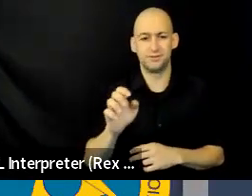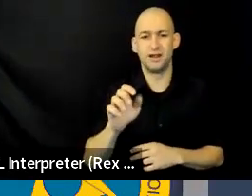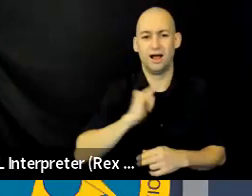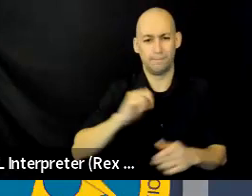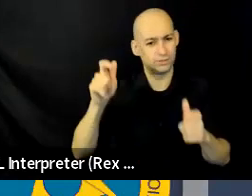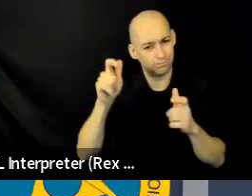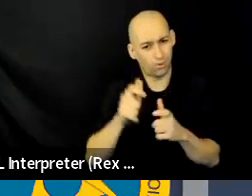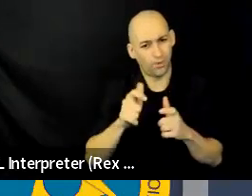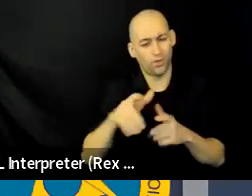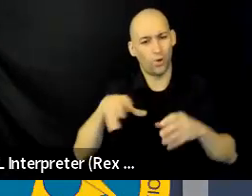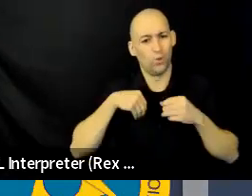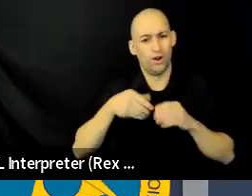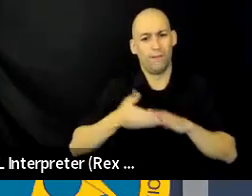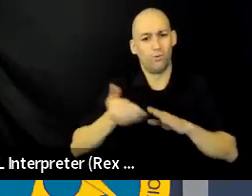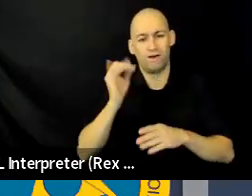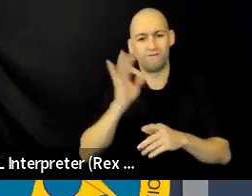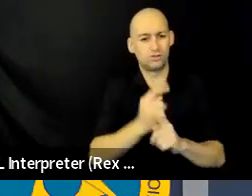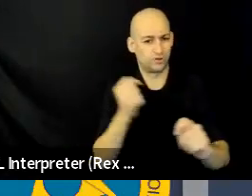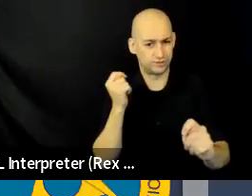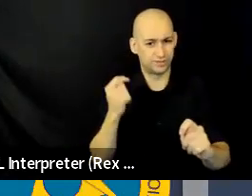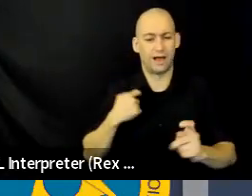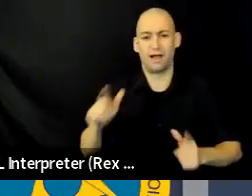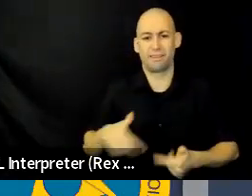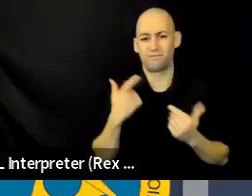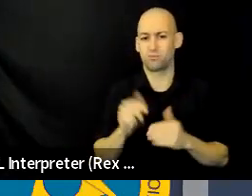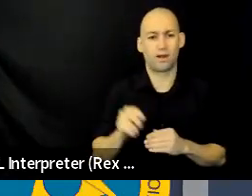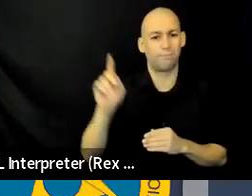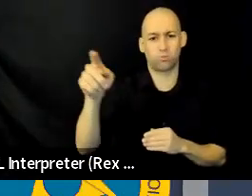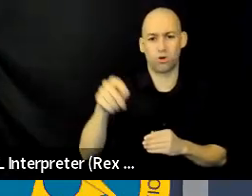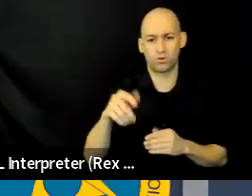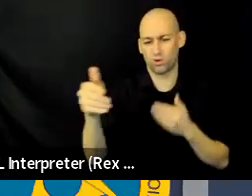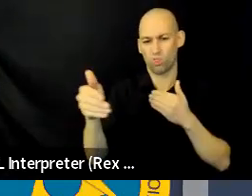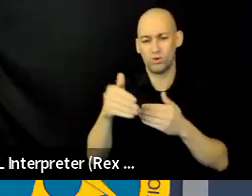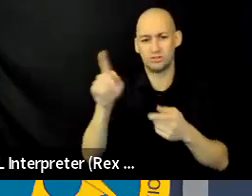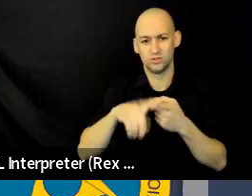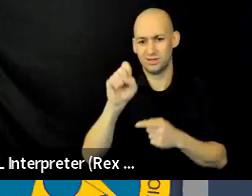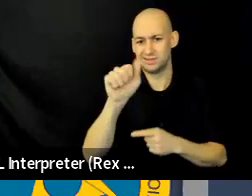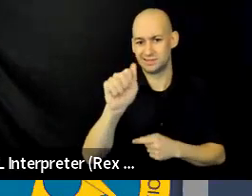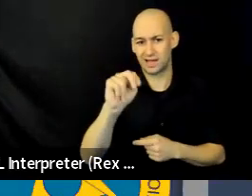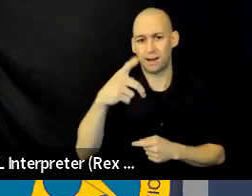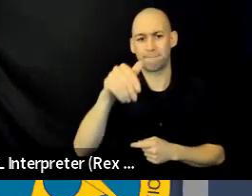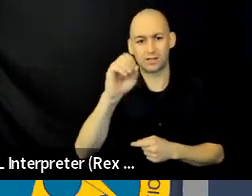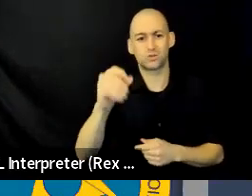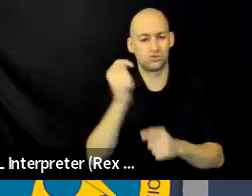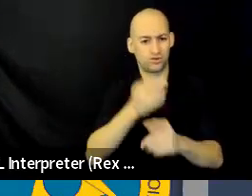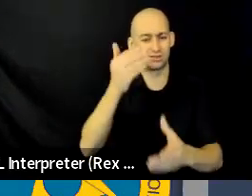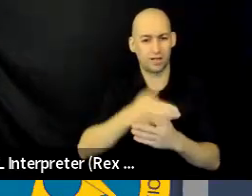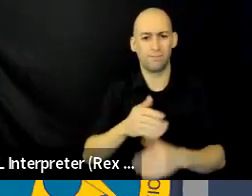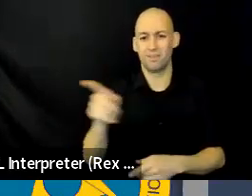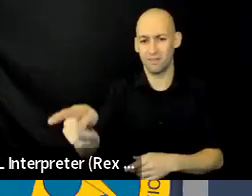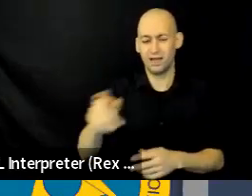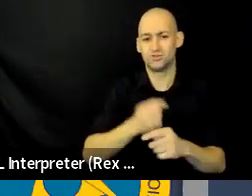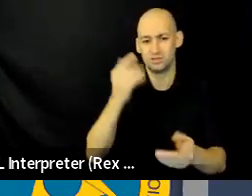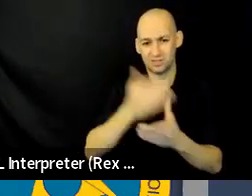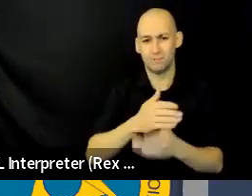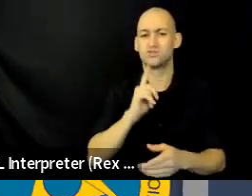small owner-operator of trucks. I live right up the road from San Paso Truck Stop. San Paso Truck Stop is